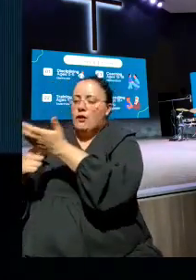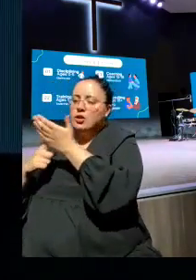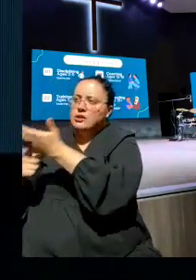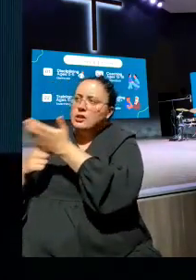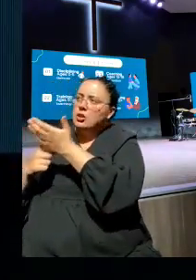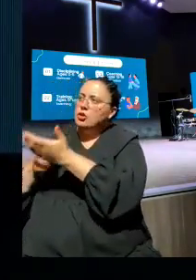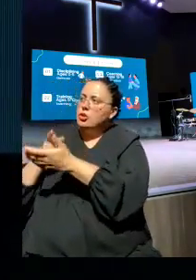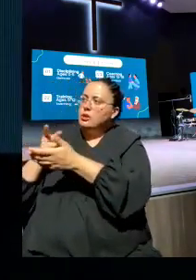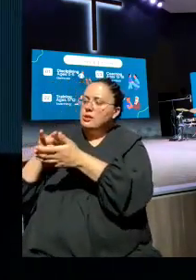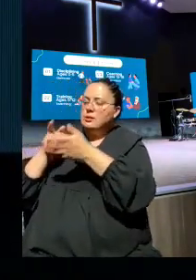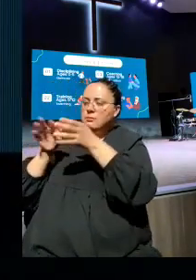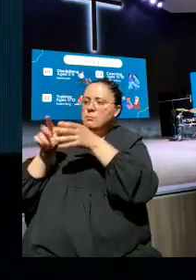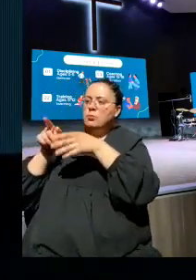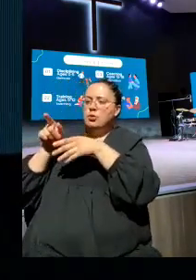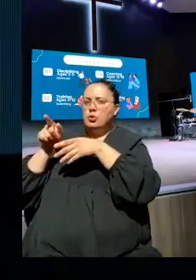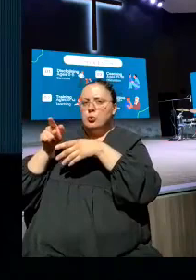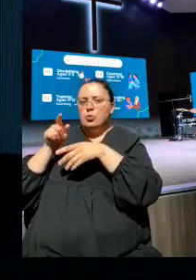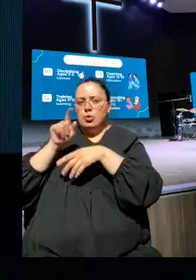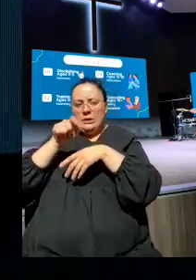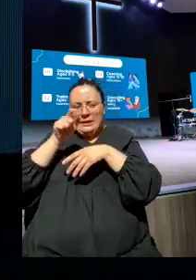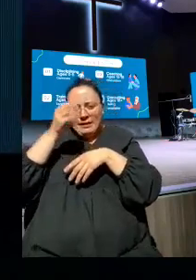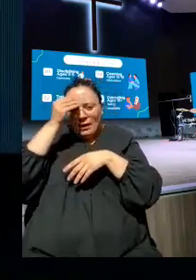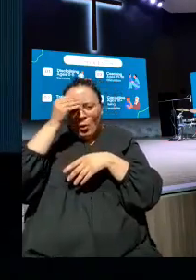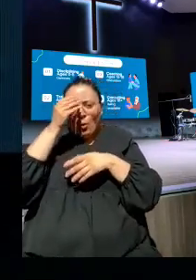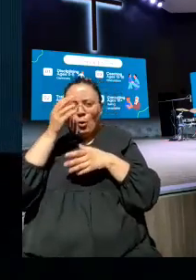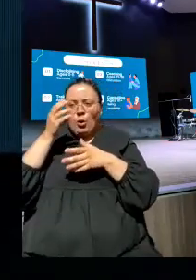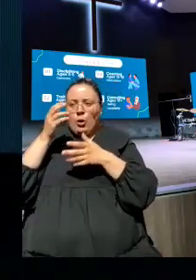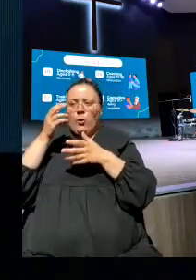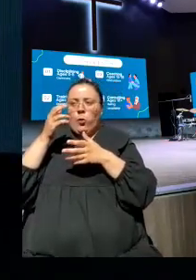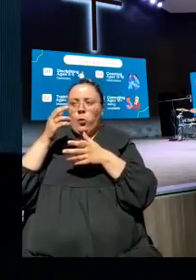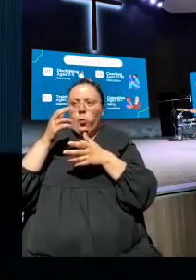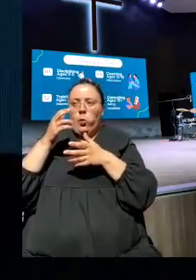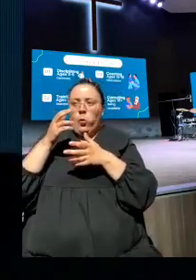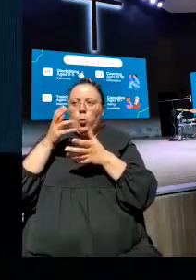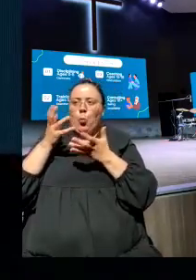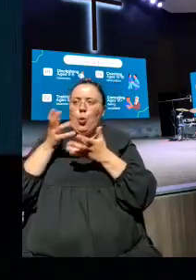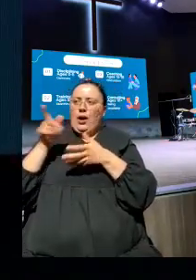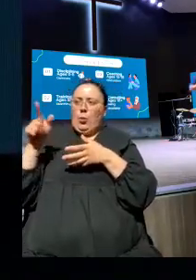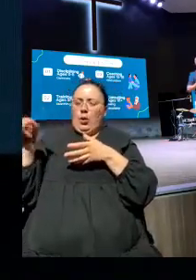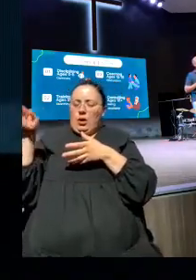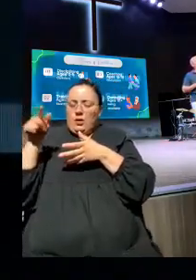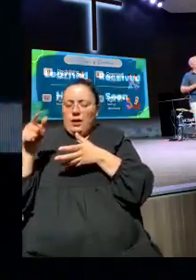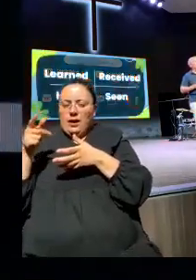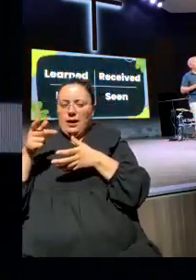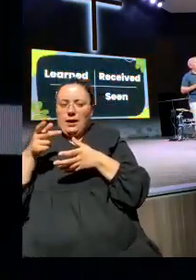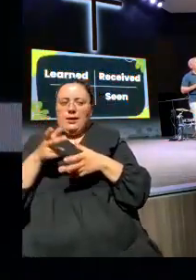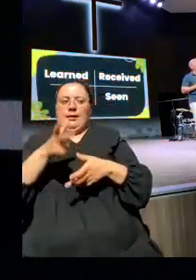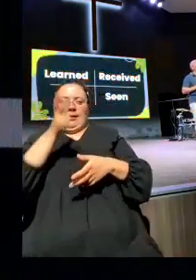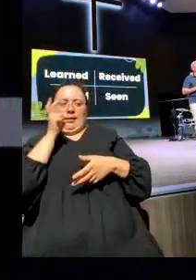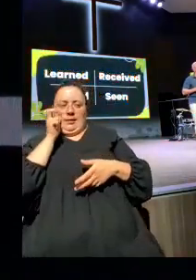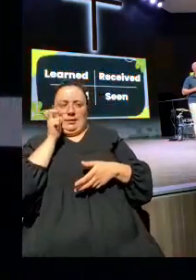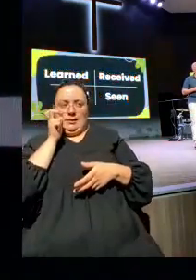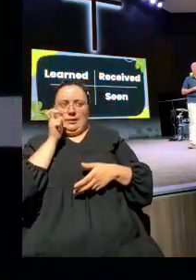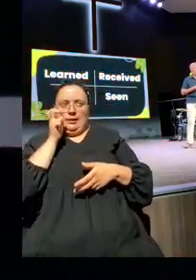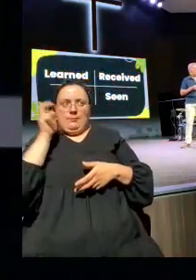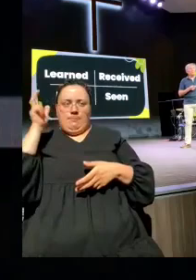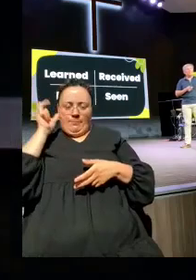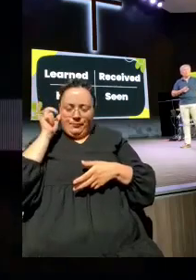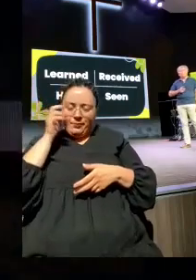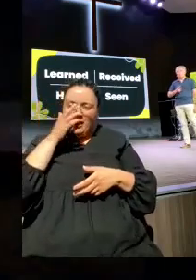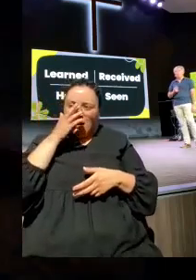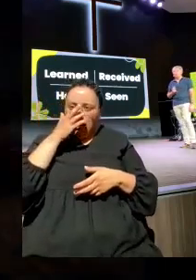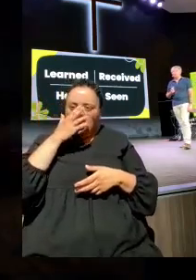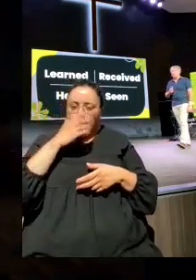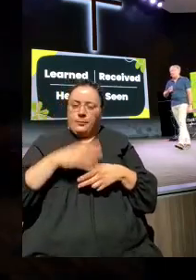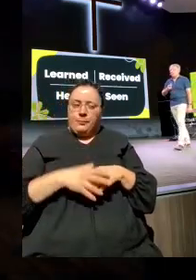reading, and what they're consuming. We change our parenting and what we teach. Paul went on to say,